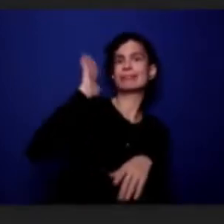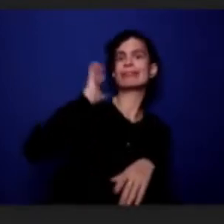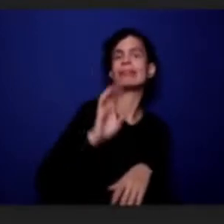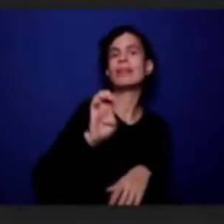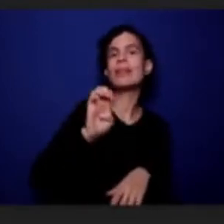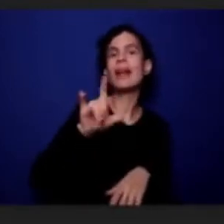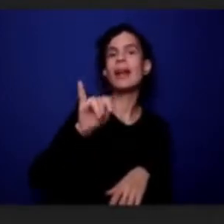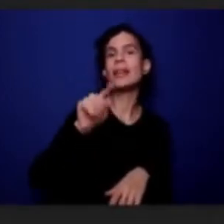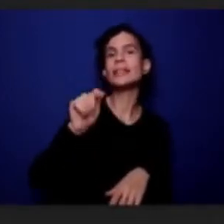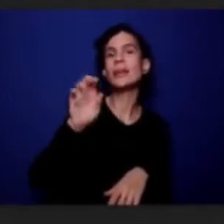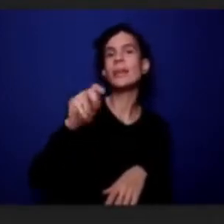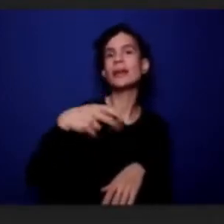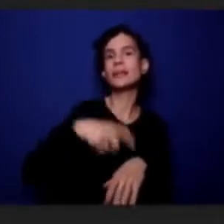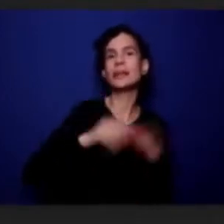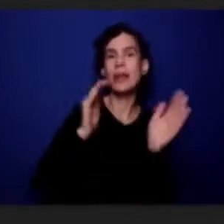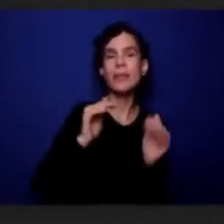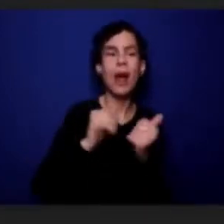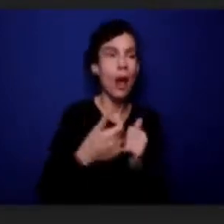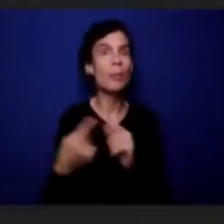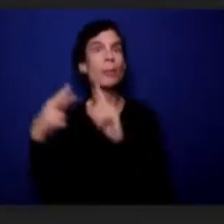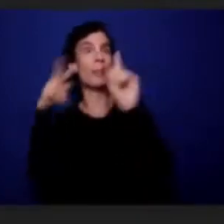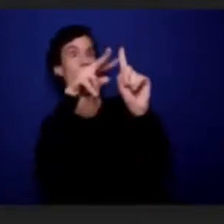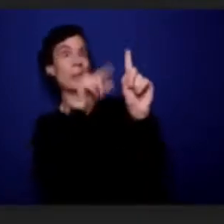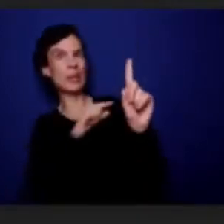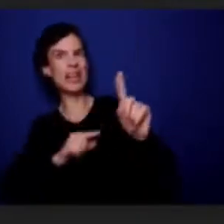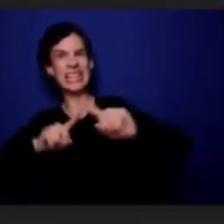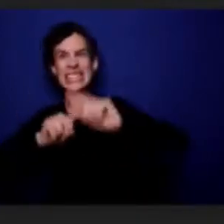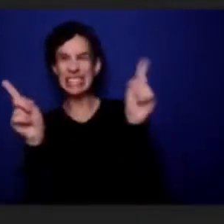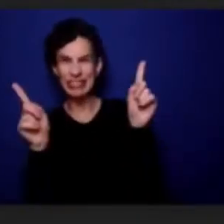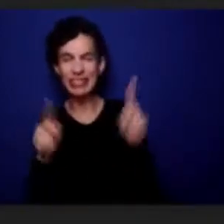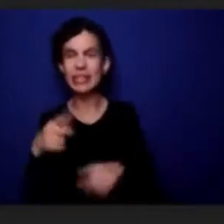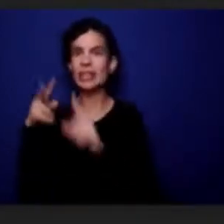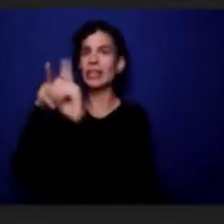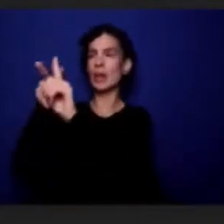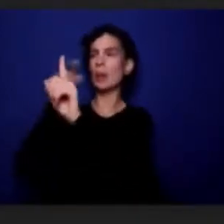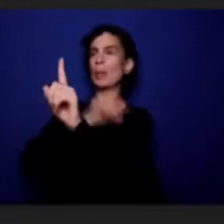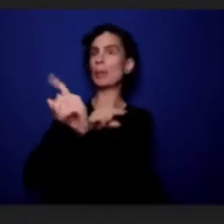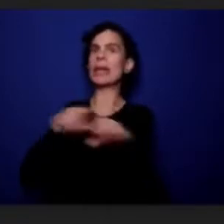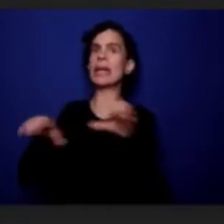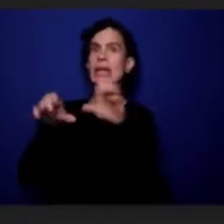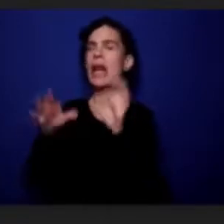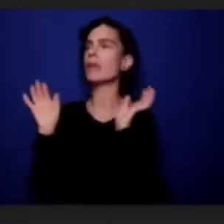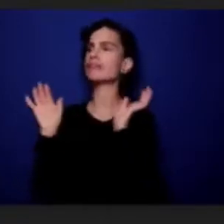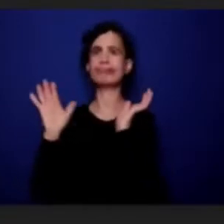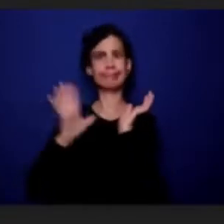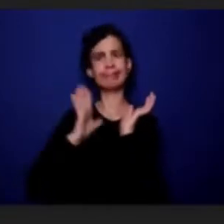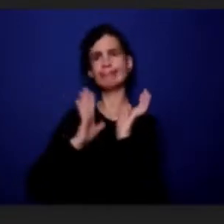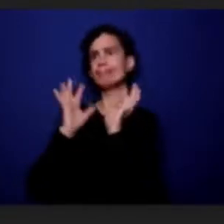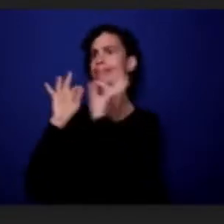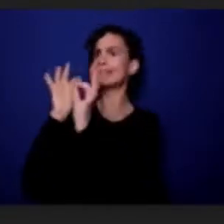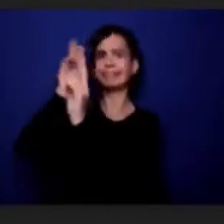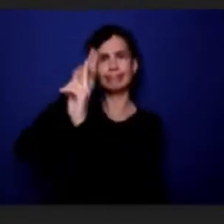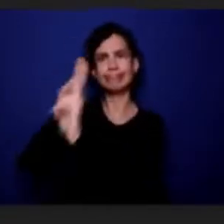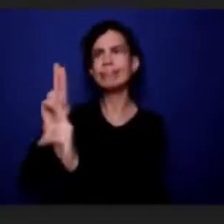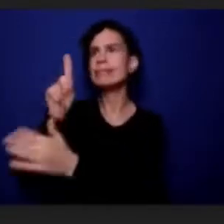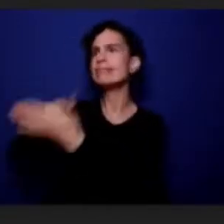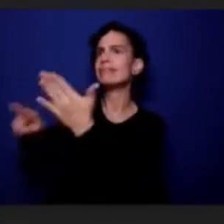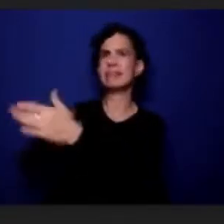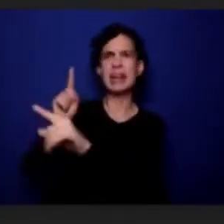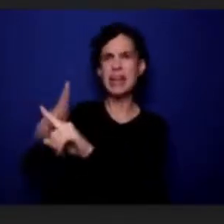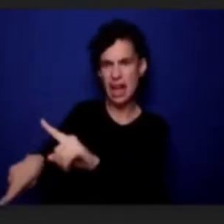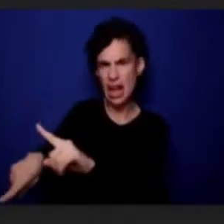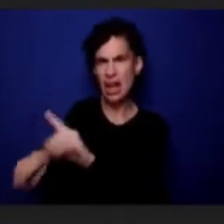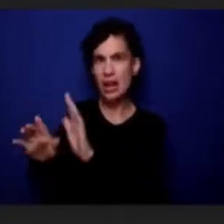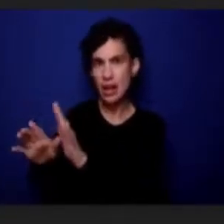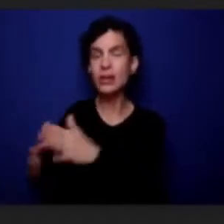aspect of that and thinking the way that women were treated for wearing makeup in the Elizabethan era is different than the way that Elizabeth was treated for